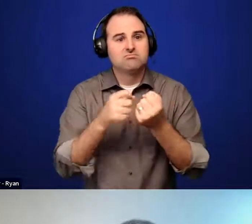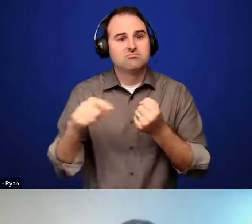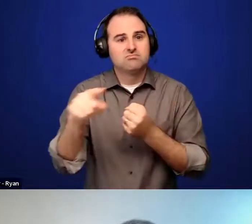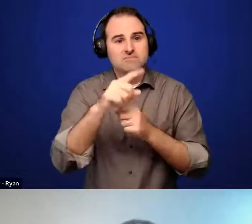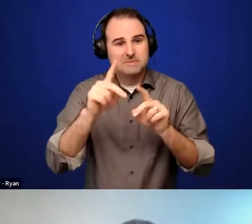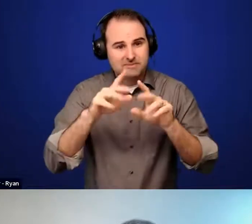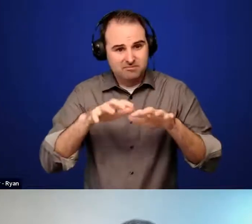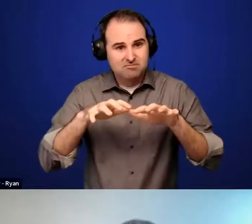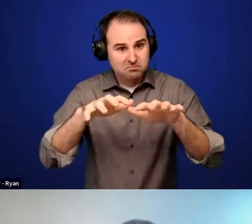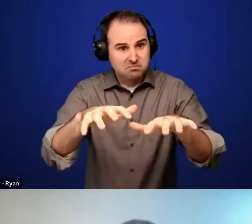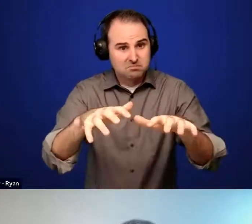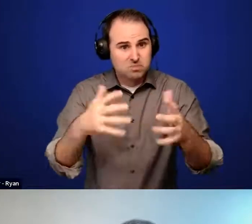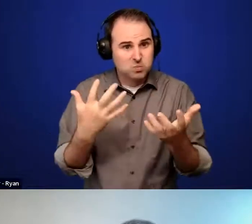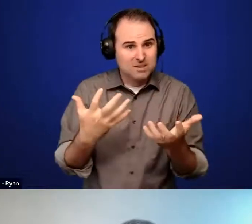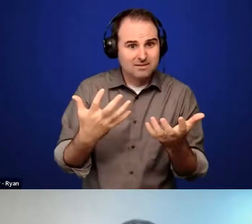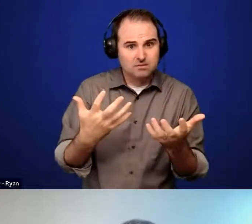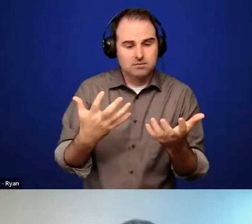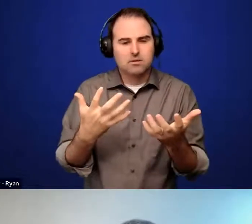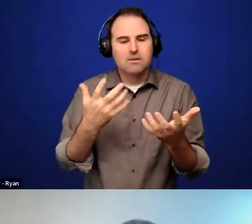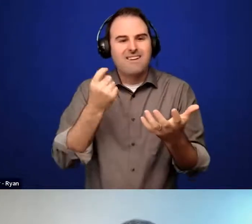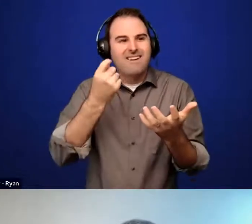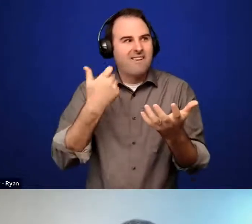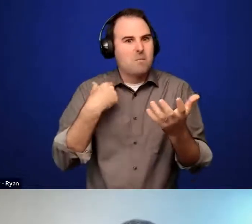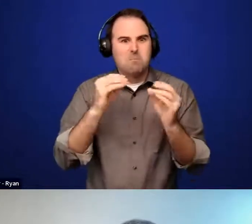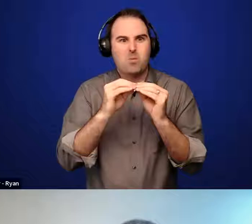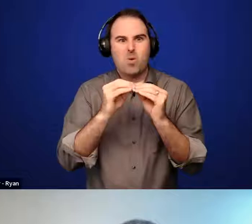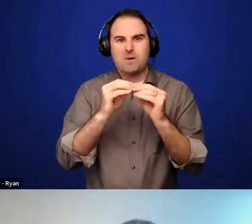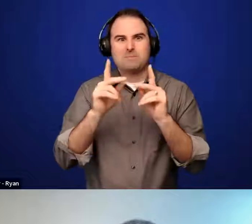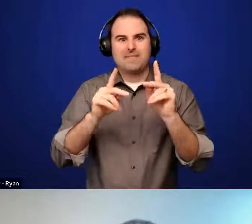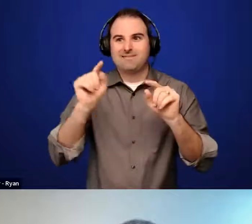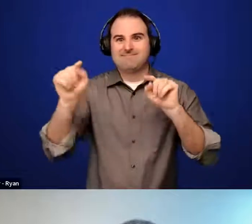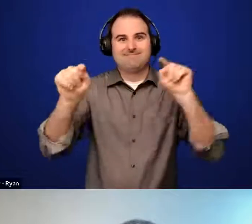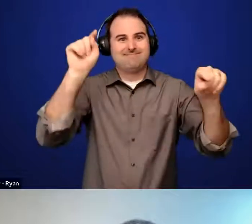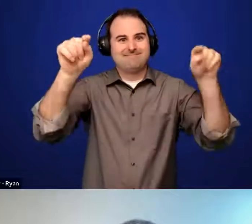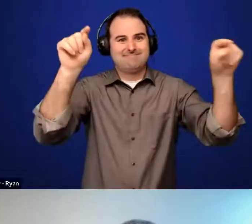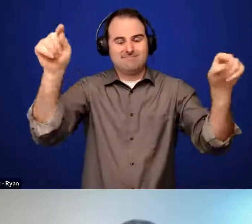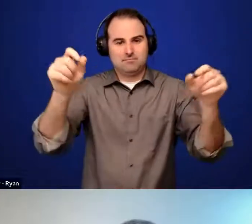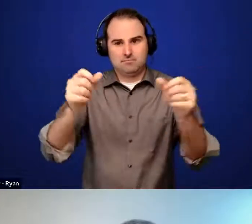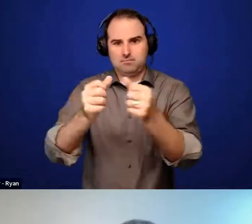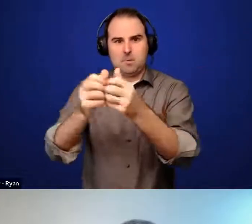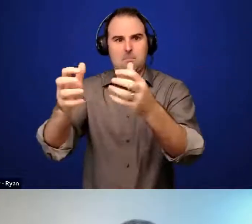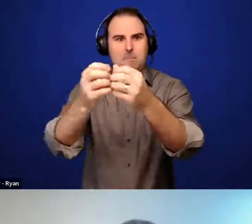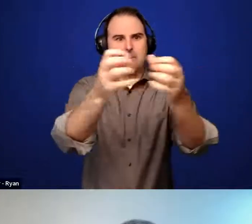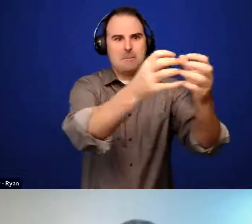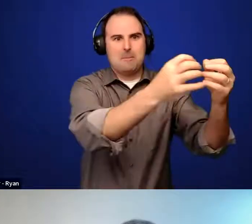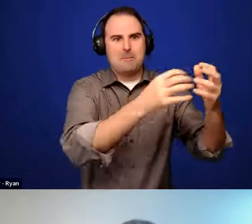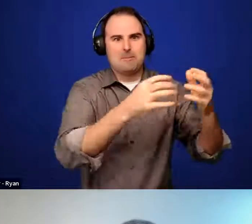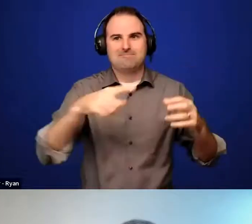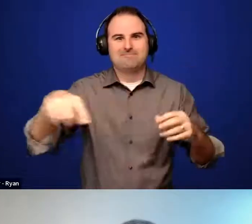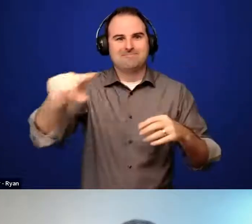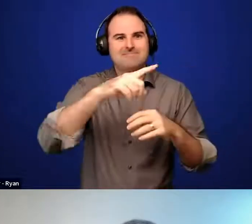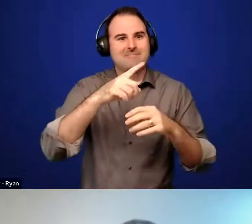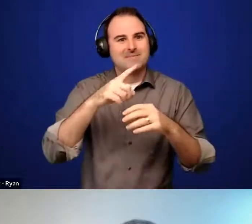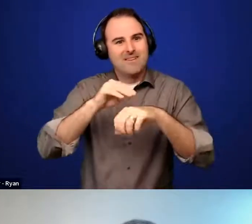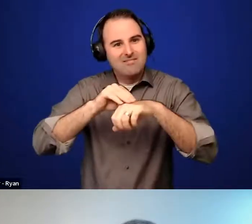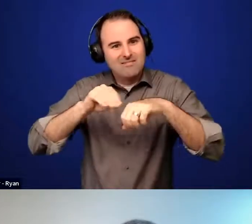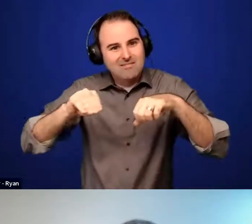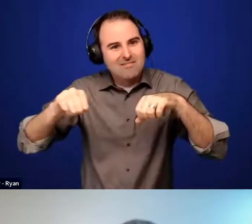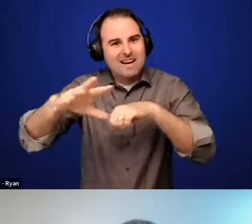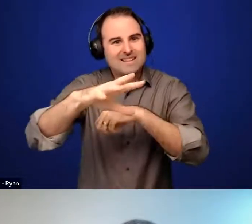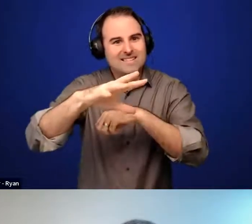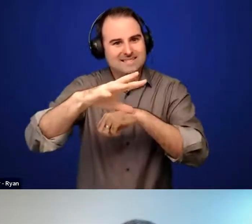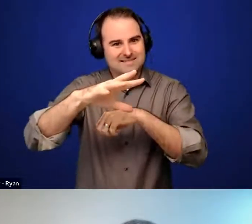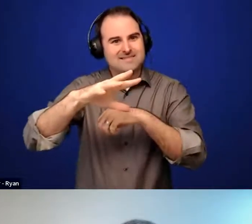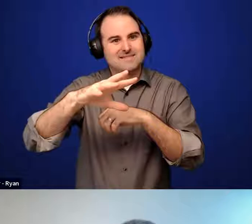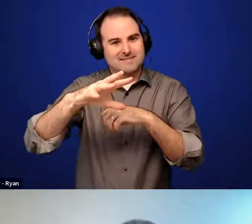people that are affected by these climate changes. And so crop modeling can provide a very